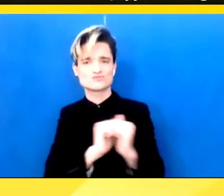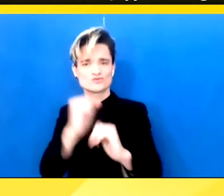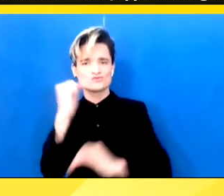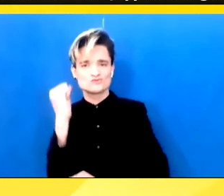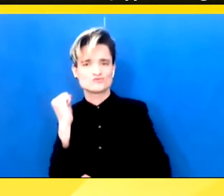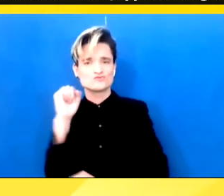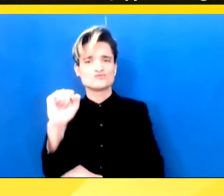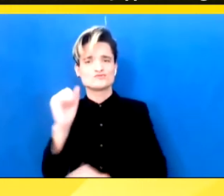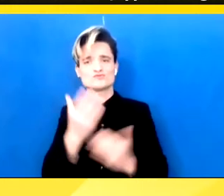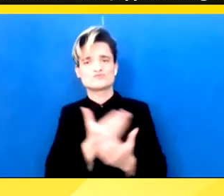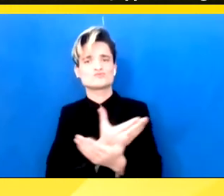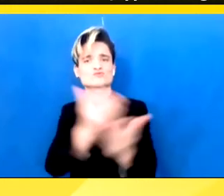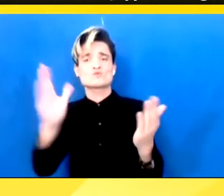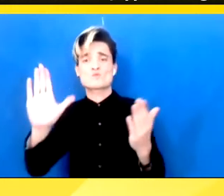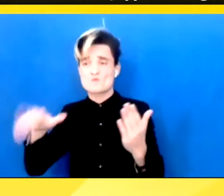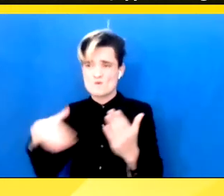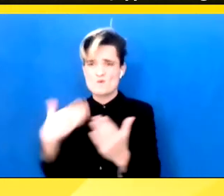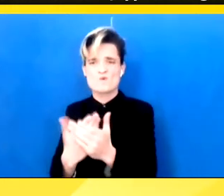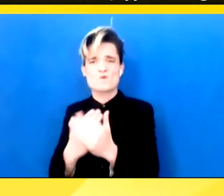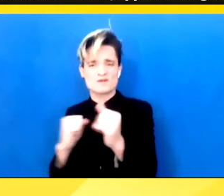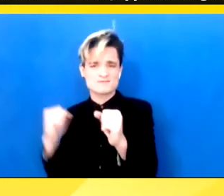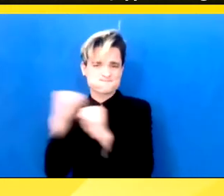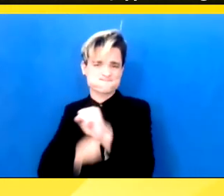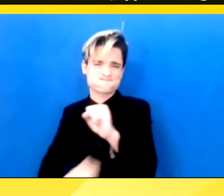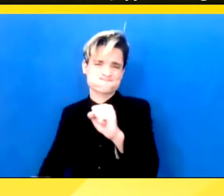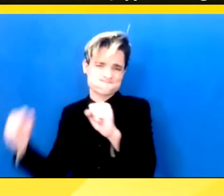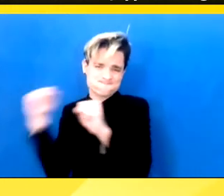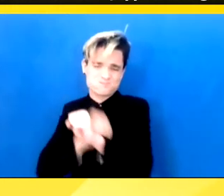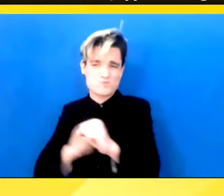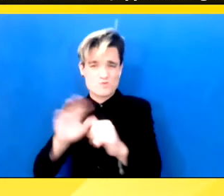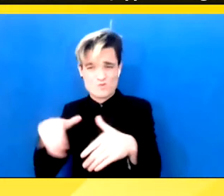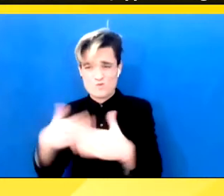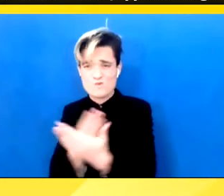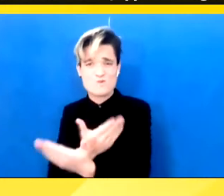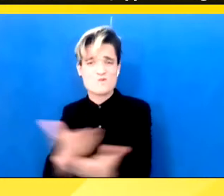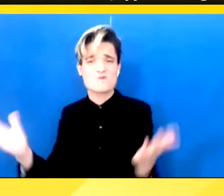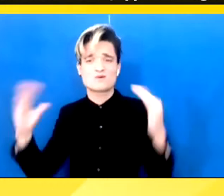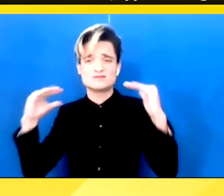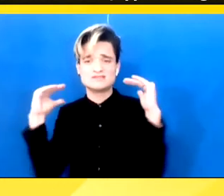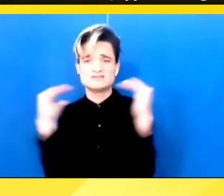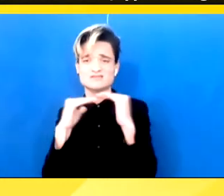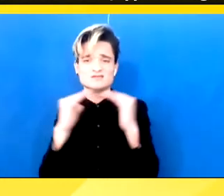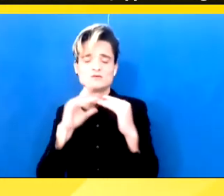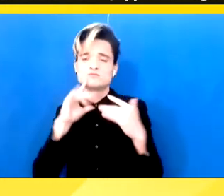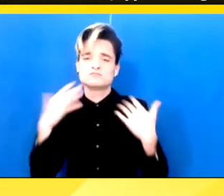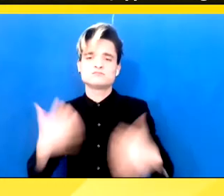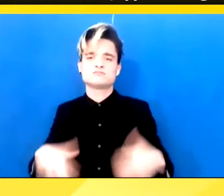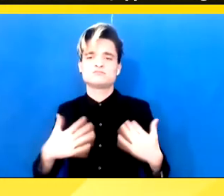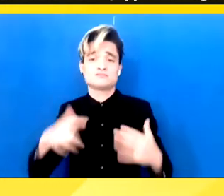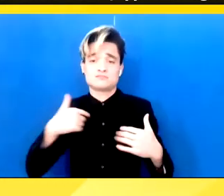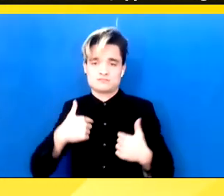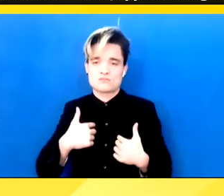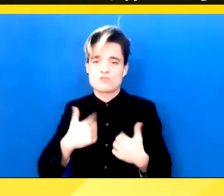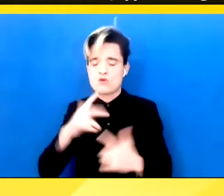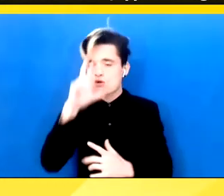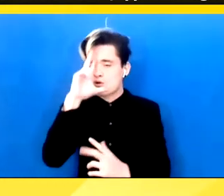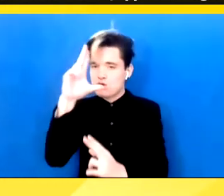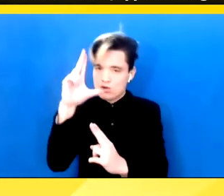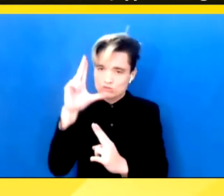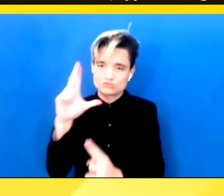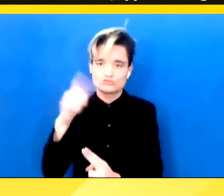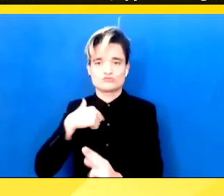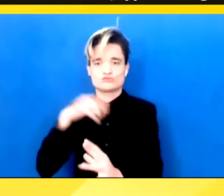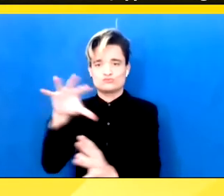here, but most importantly, we are honored to stand with every worker at Bessemer